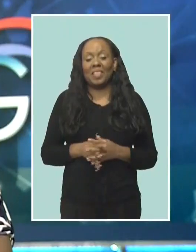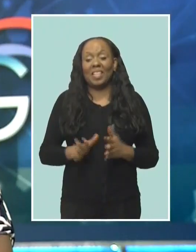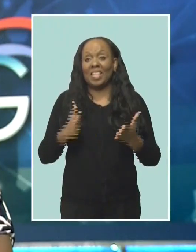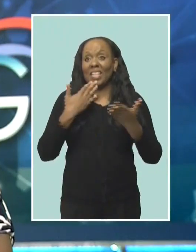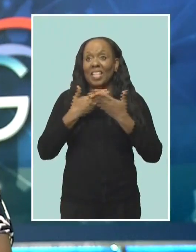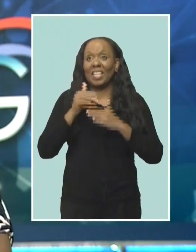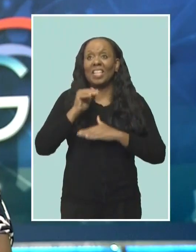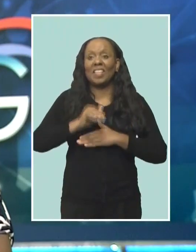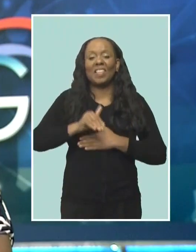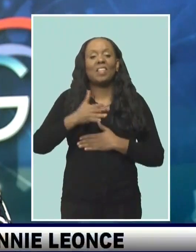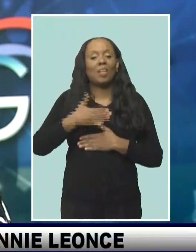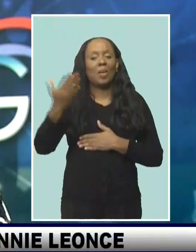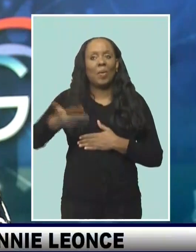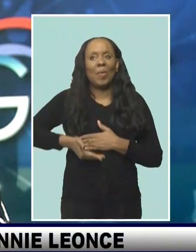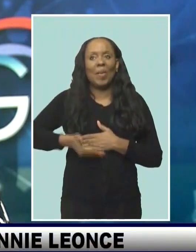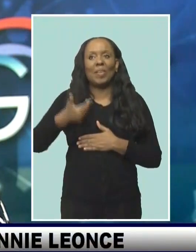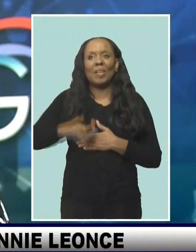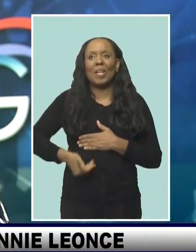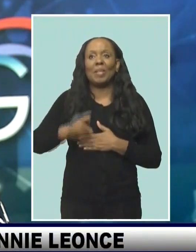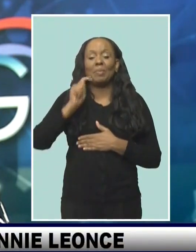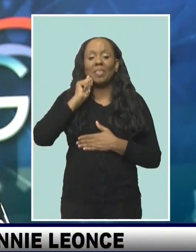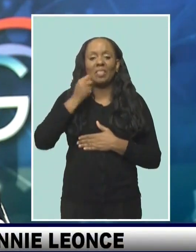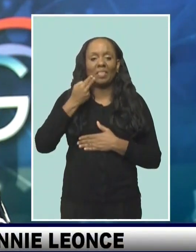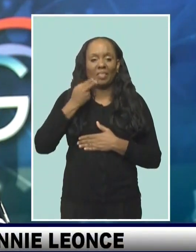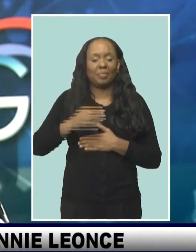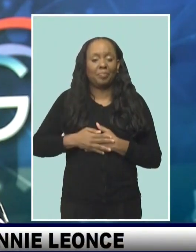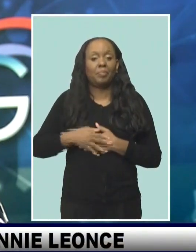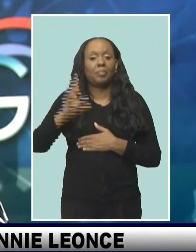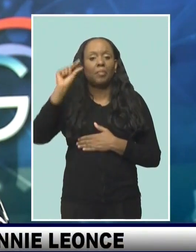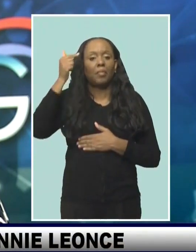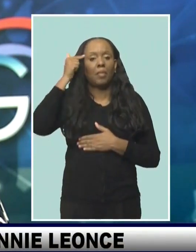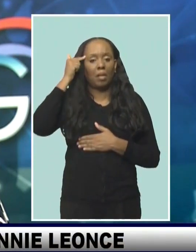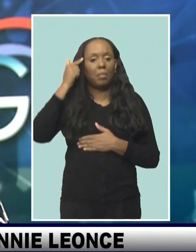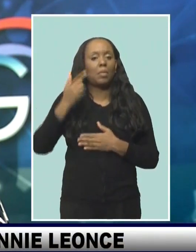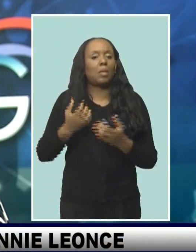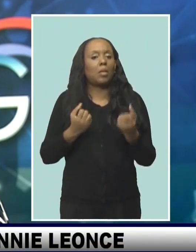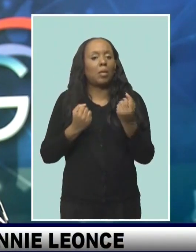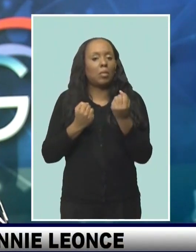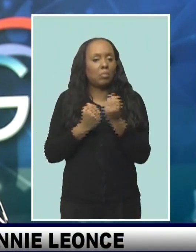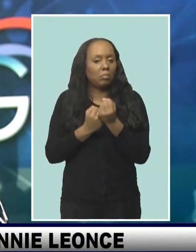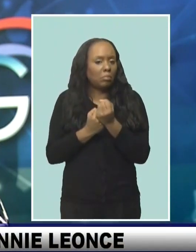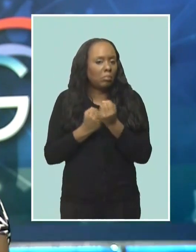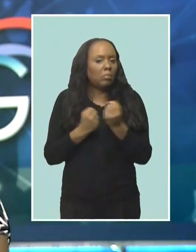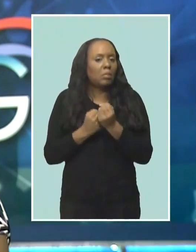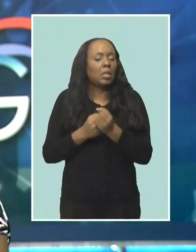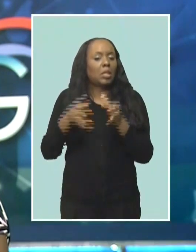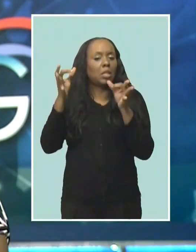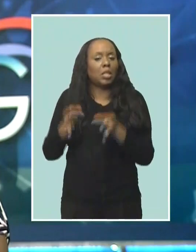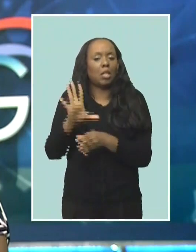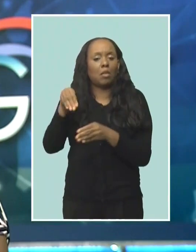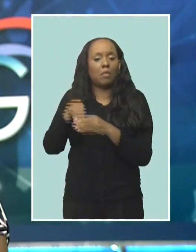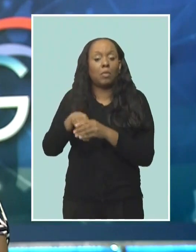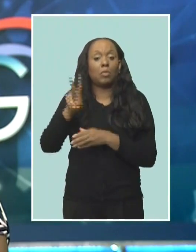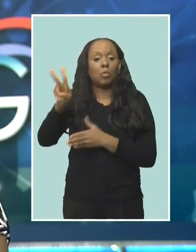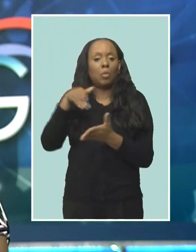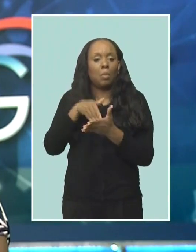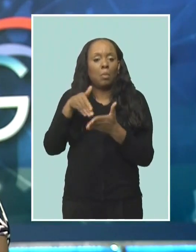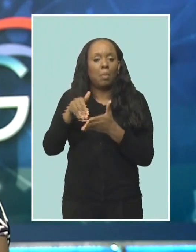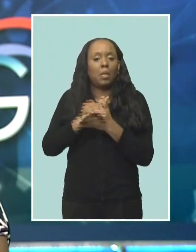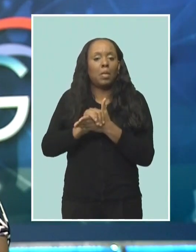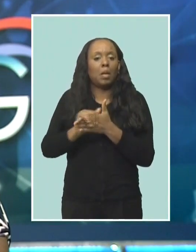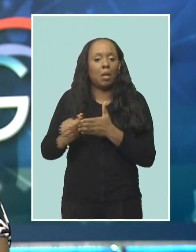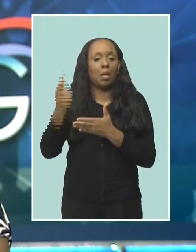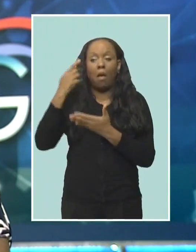Good evening to you and welcome. I'm Tisha Hines with the details to the news. Government is tonight defending its decision to